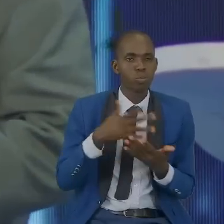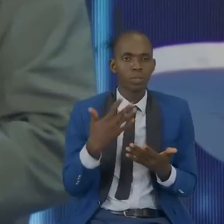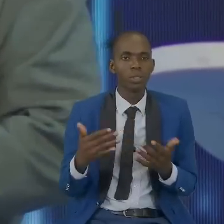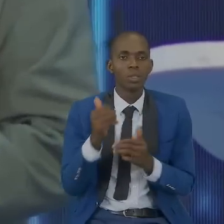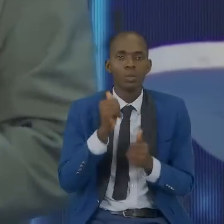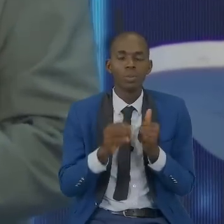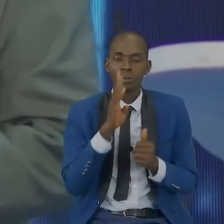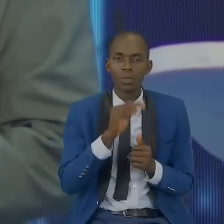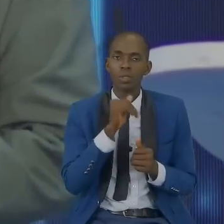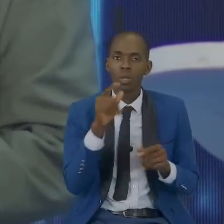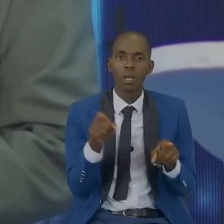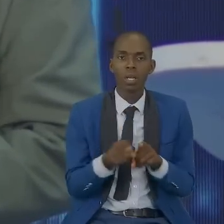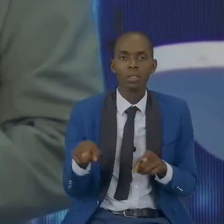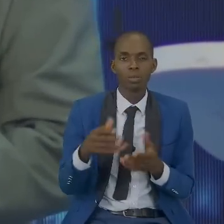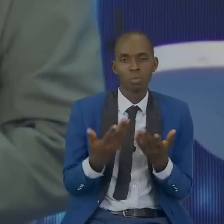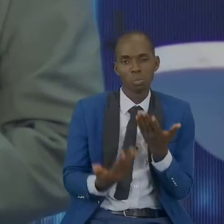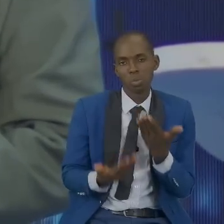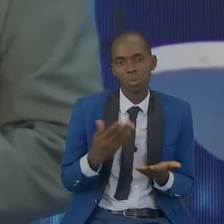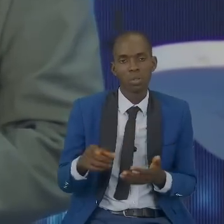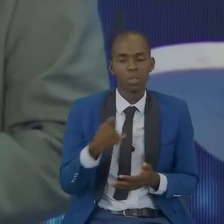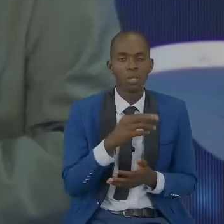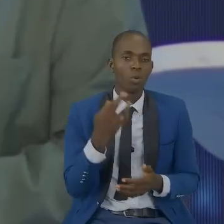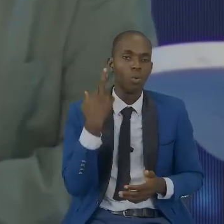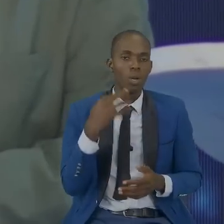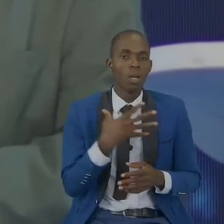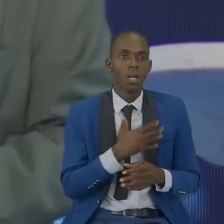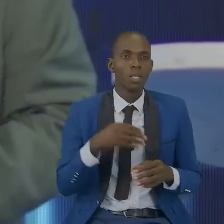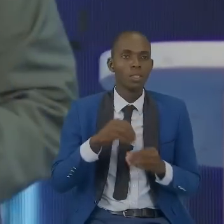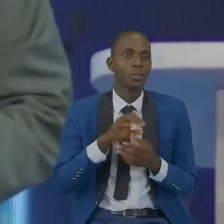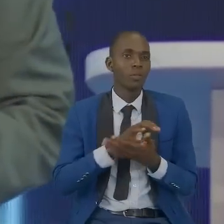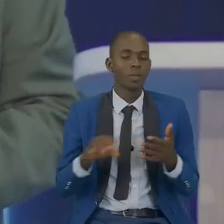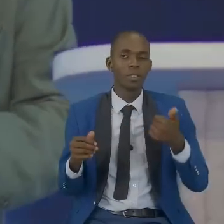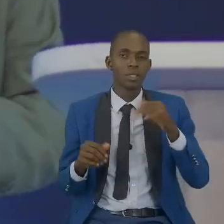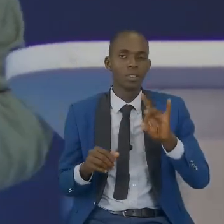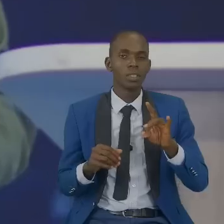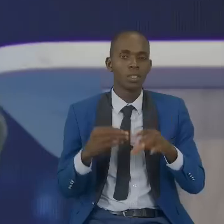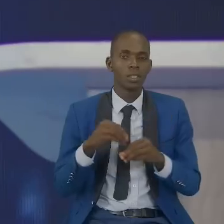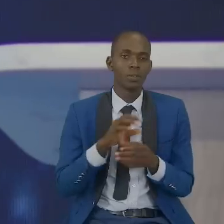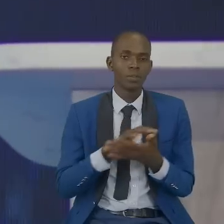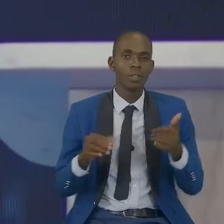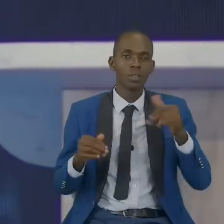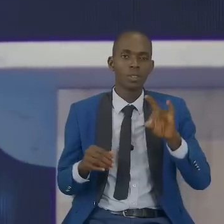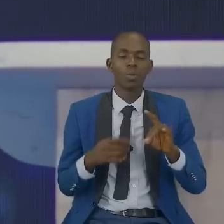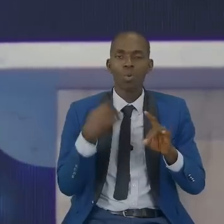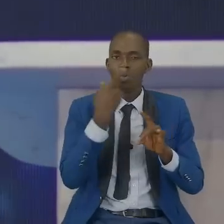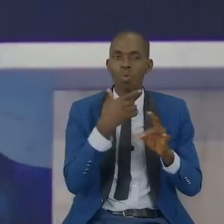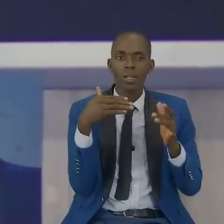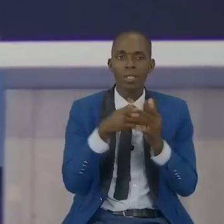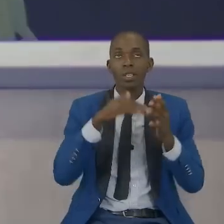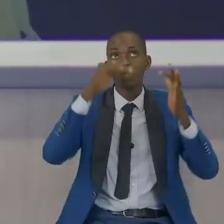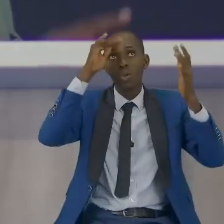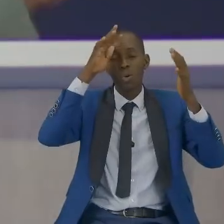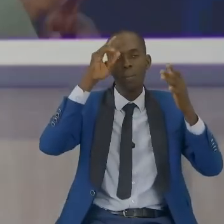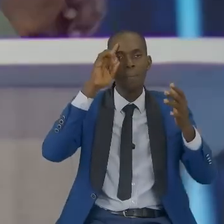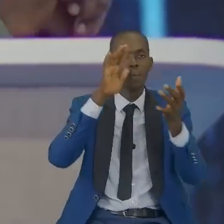not as though they were. And then in verse 18, it says, who against hope